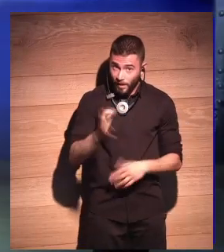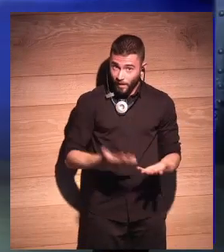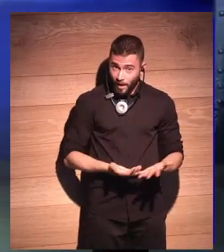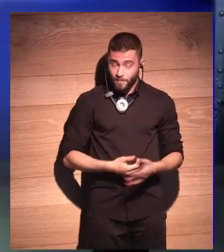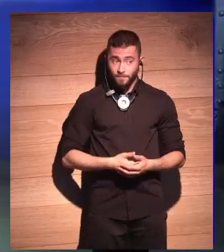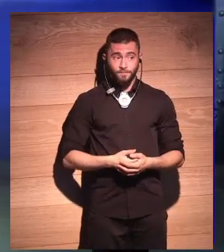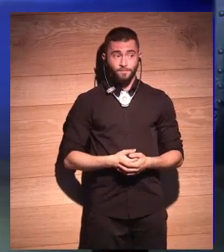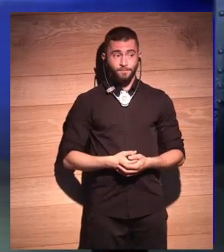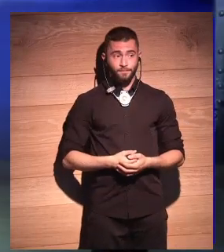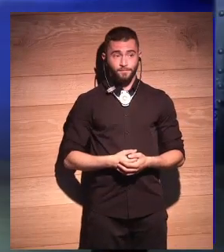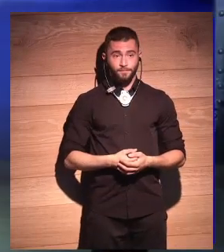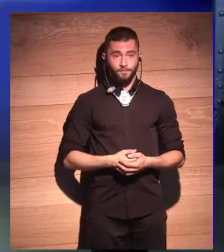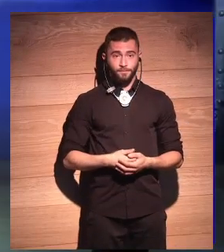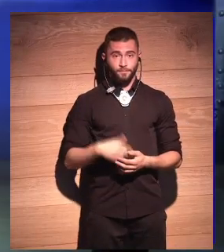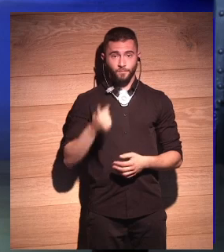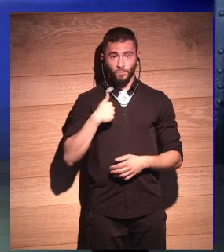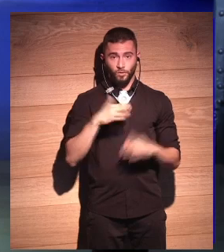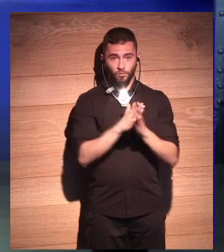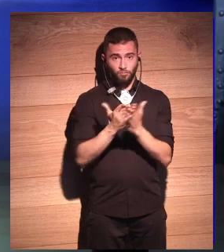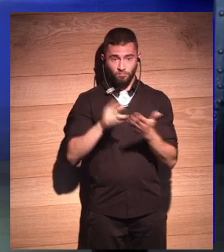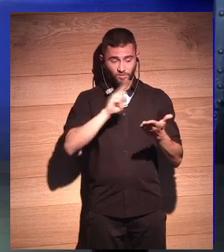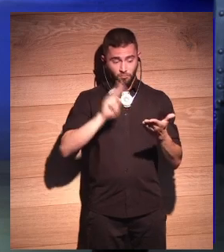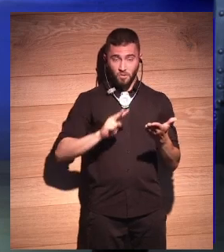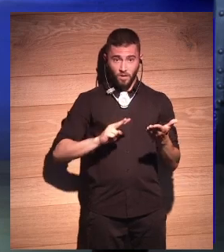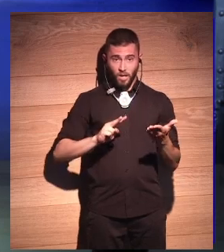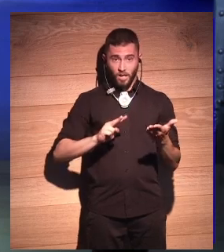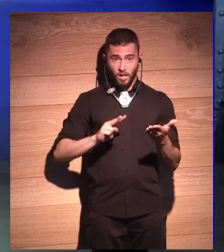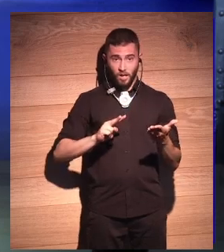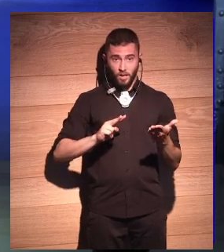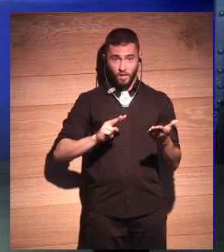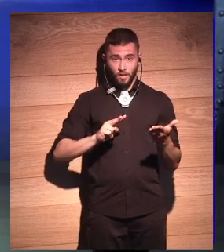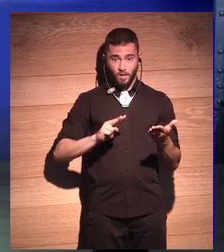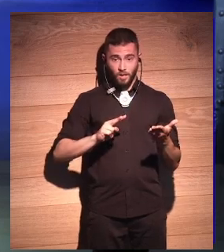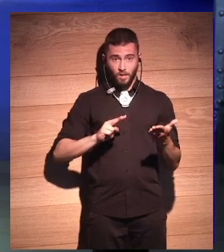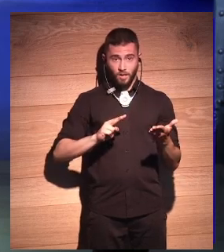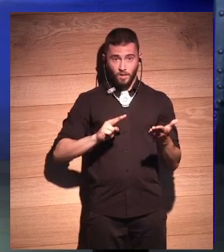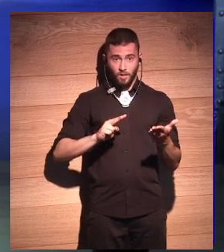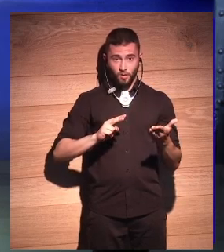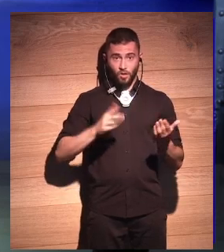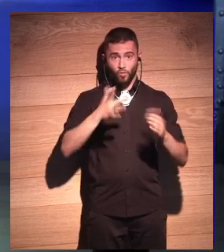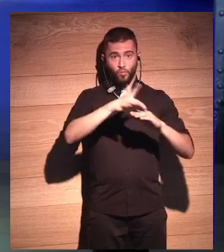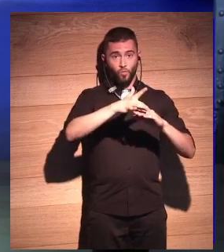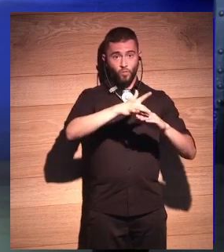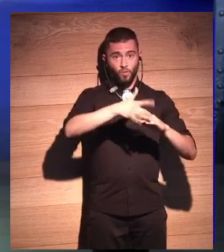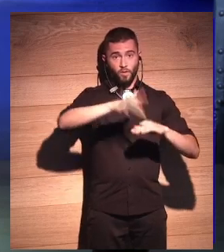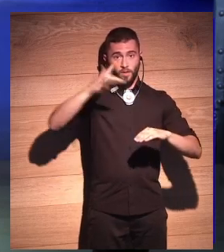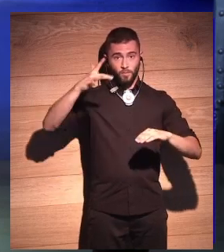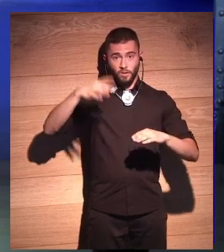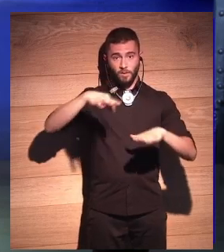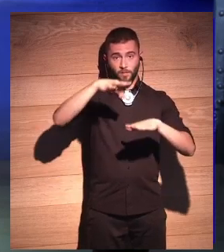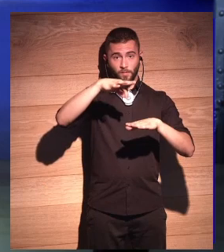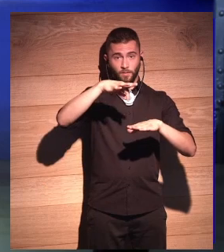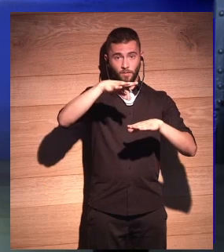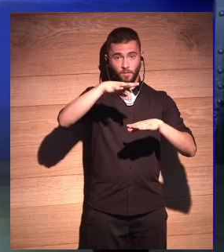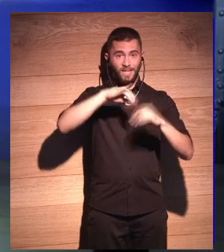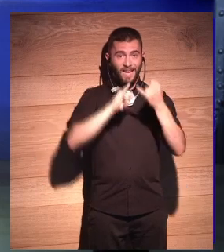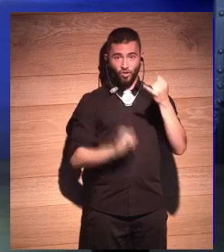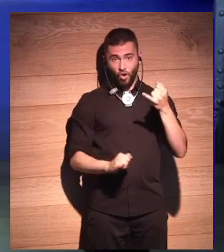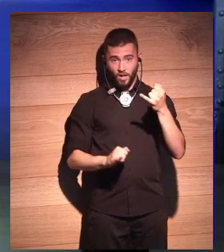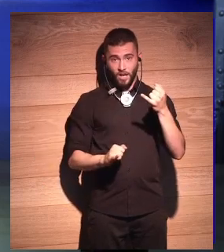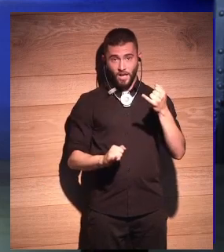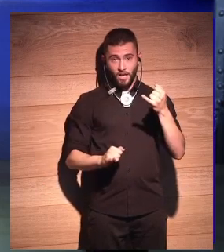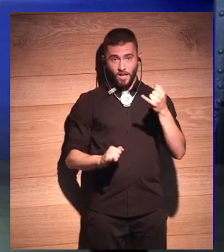I read my books on an e-ink display these days. I don't buy books. That's because I travel the world and I can't be bothered to carry them. But I still read